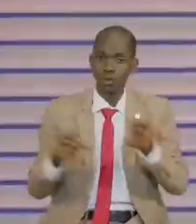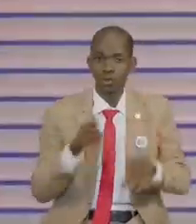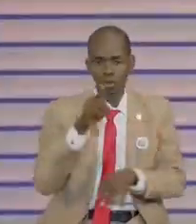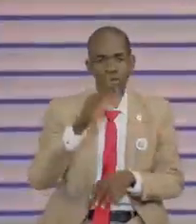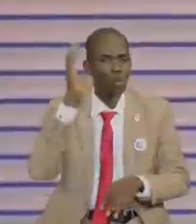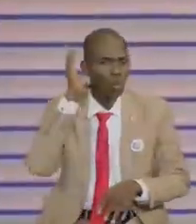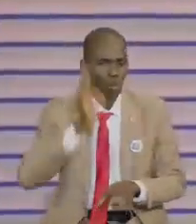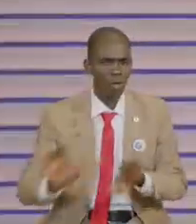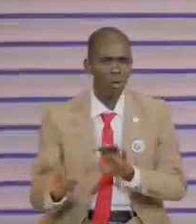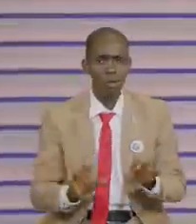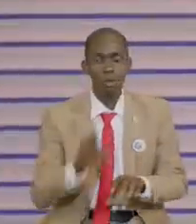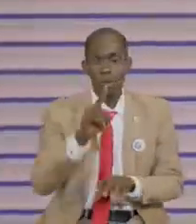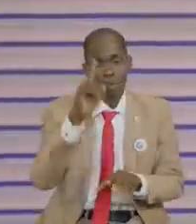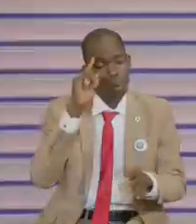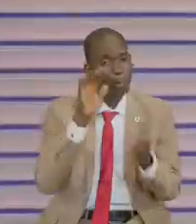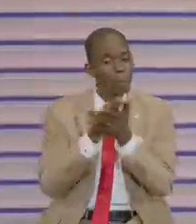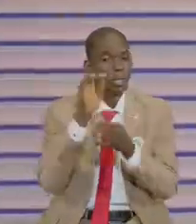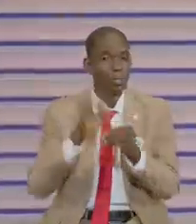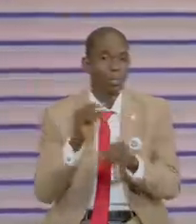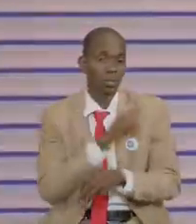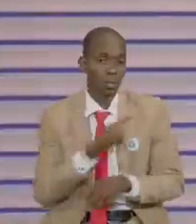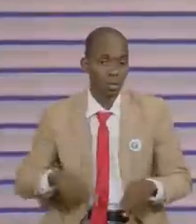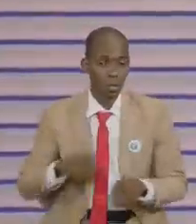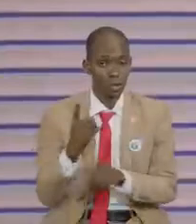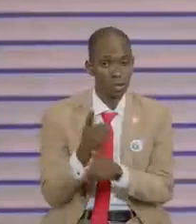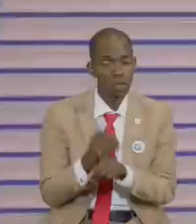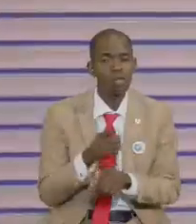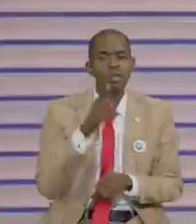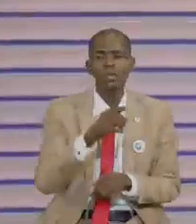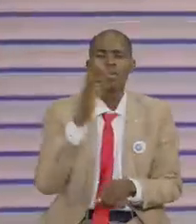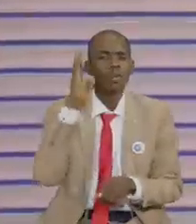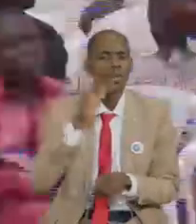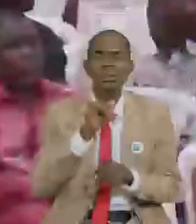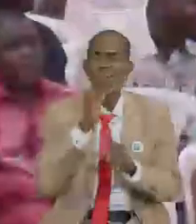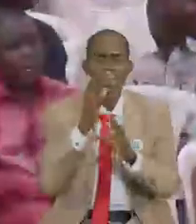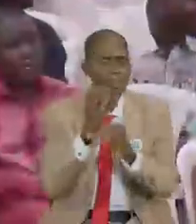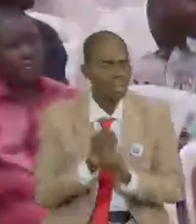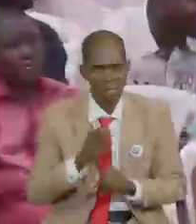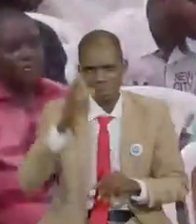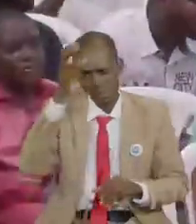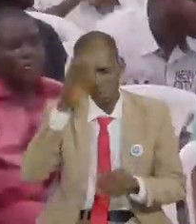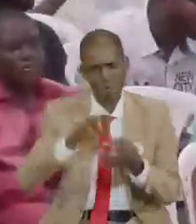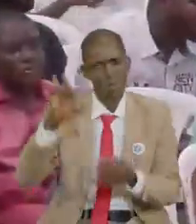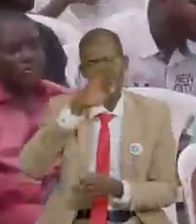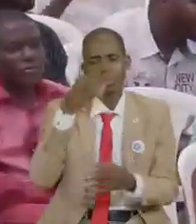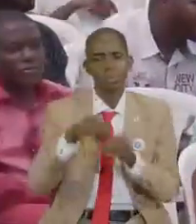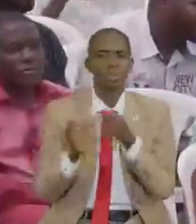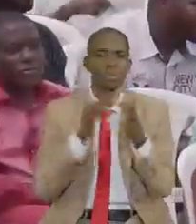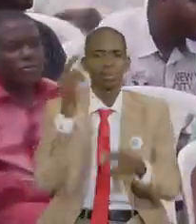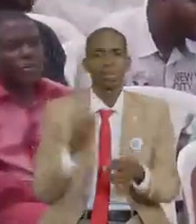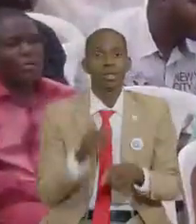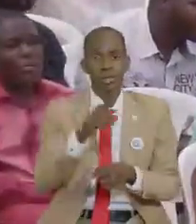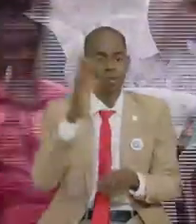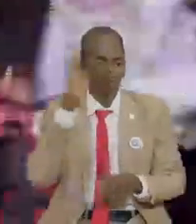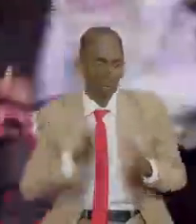You believe in the Lord, you will not catch demon. You'll cast them